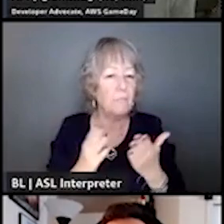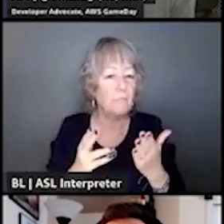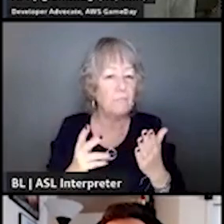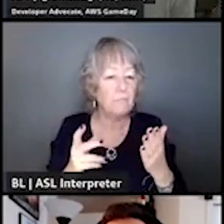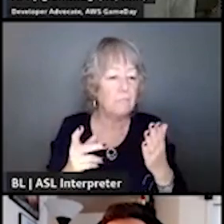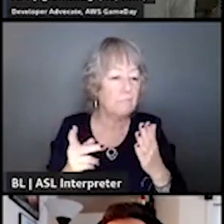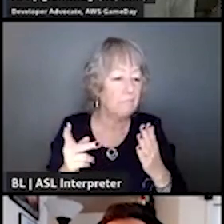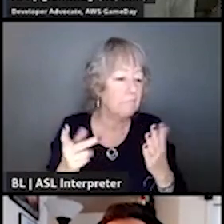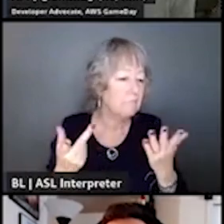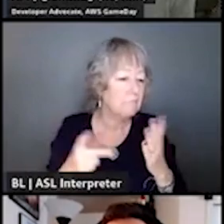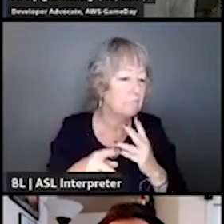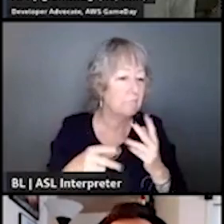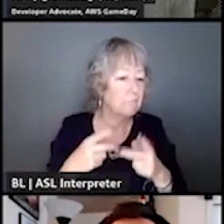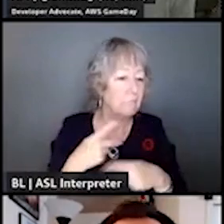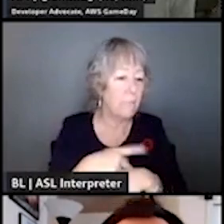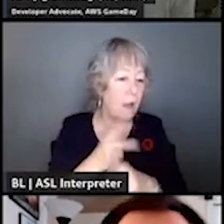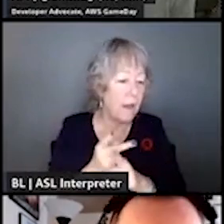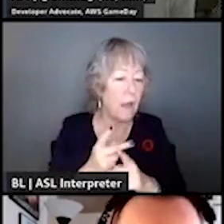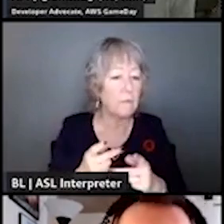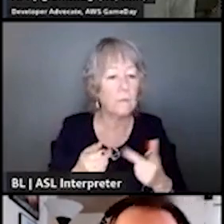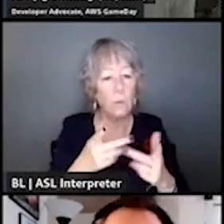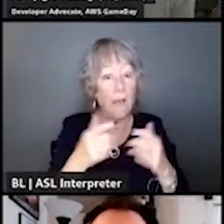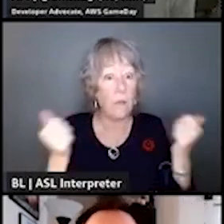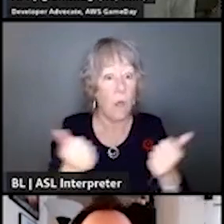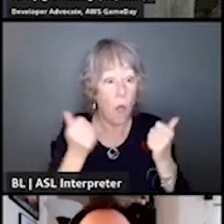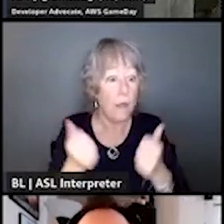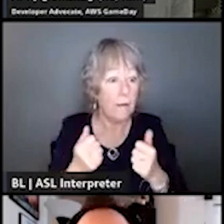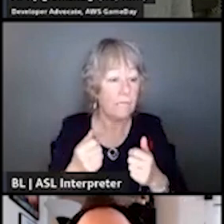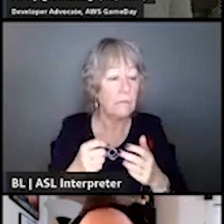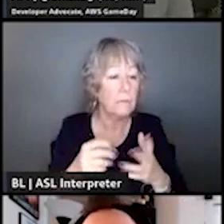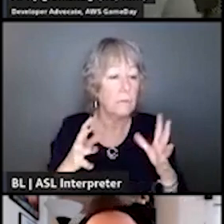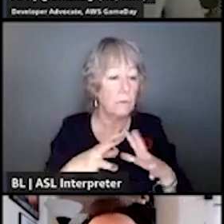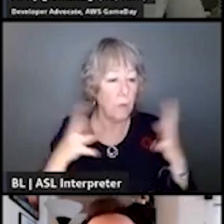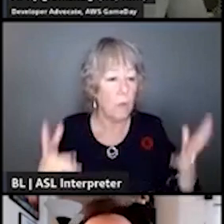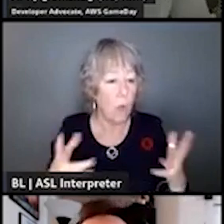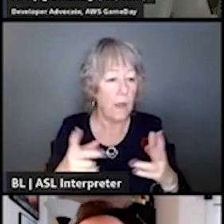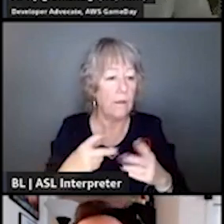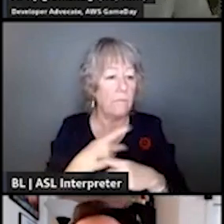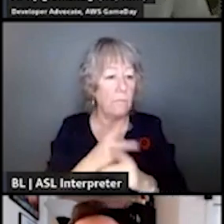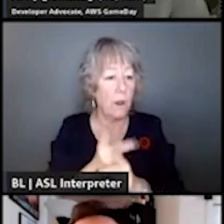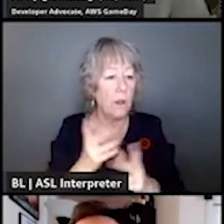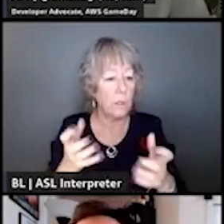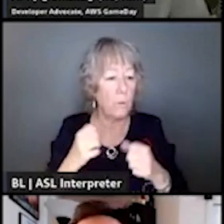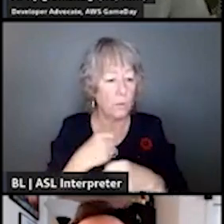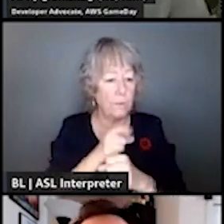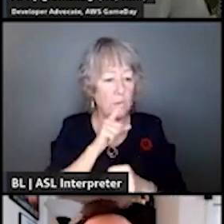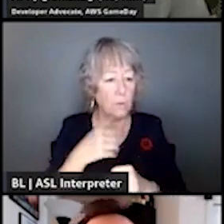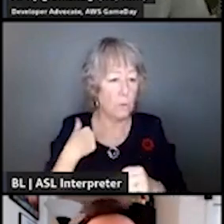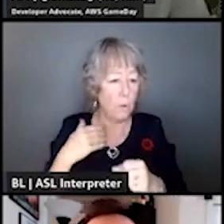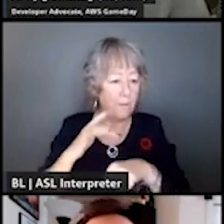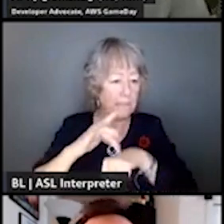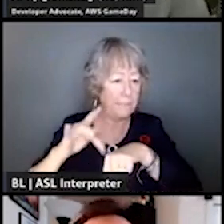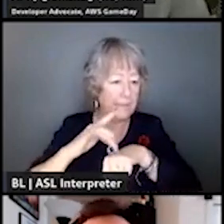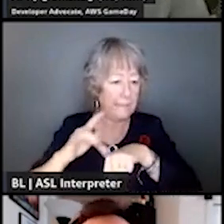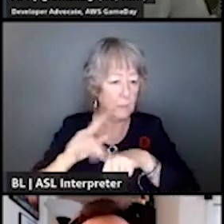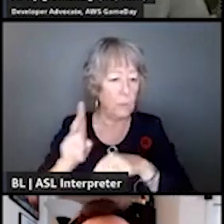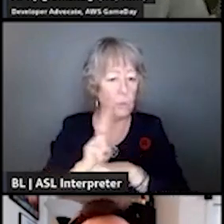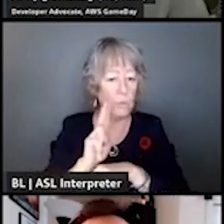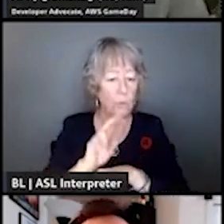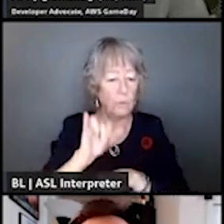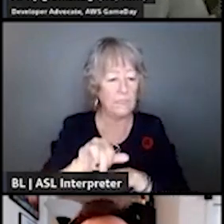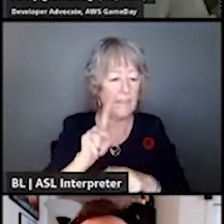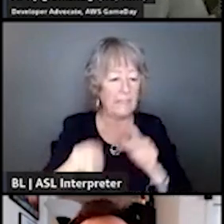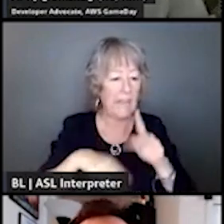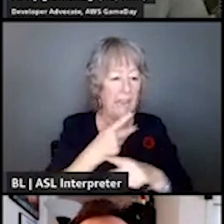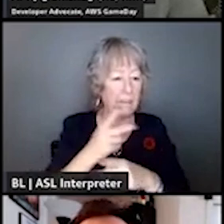of Amazon.com where you have a lot of product, you want to provide an interface for user to search on, then you can use the search type of